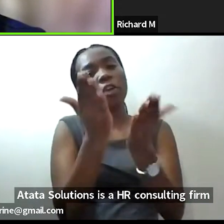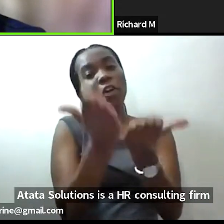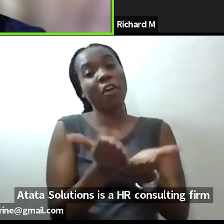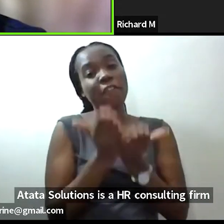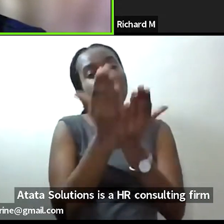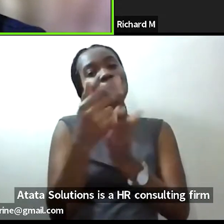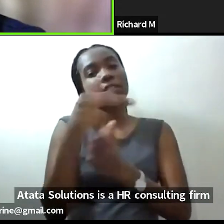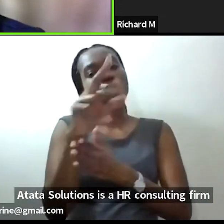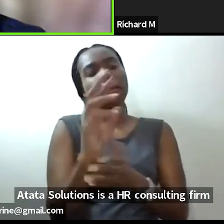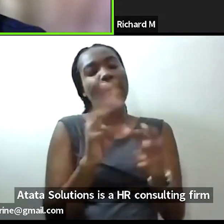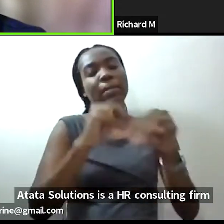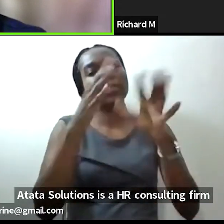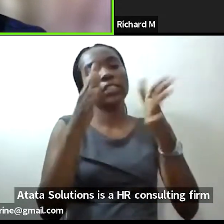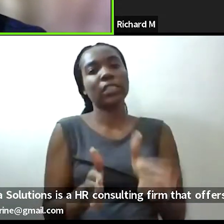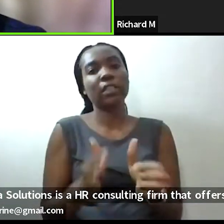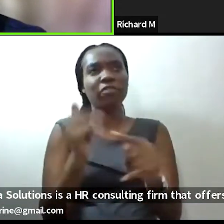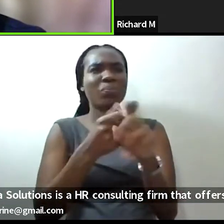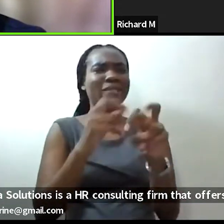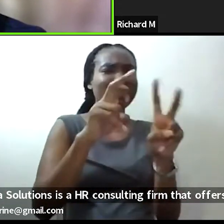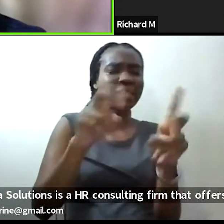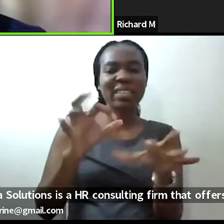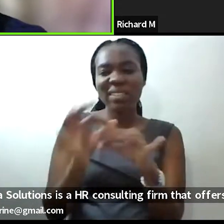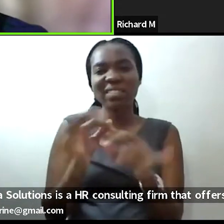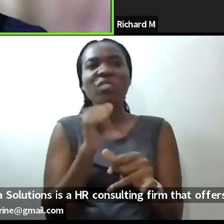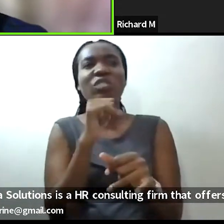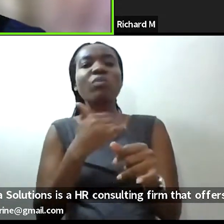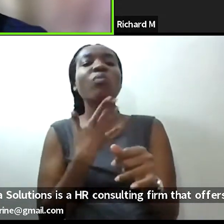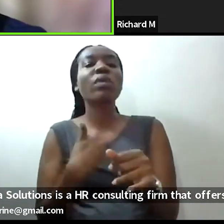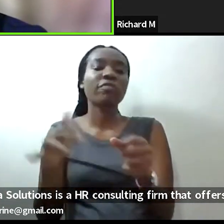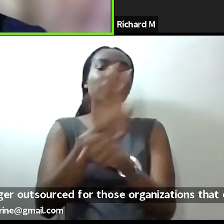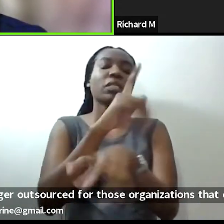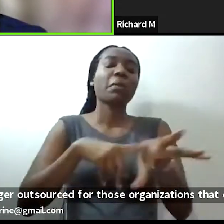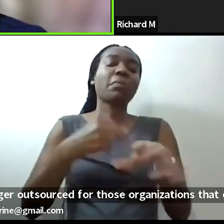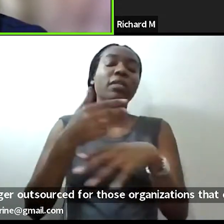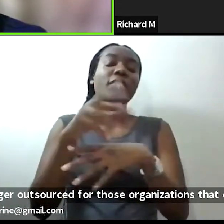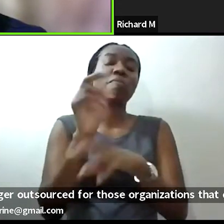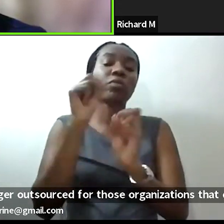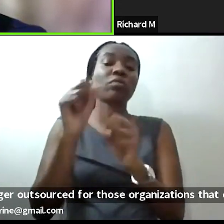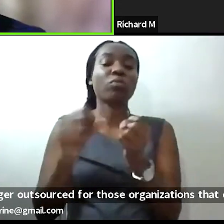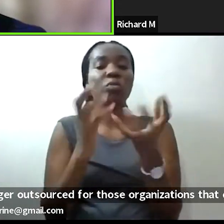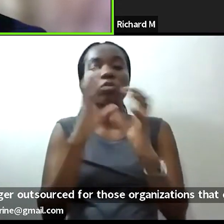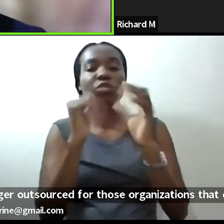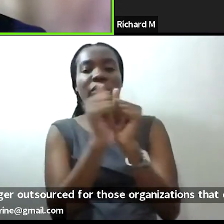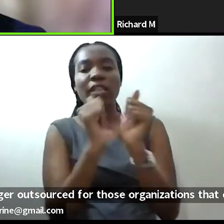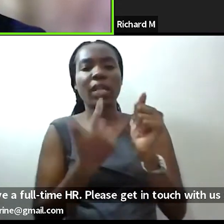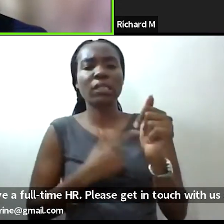manager outsourced for those organizations that do not have a full-time HR. Please get in touch with us and we'll be able to offload that